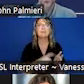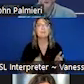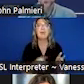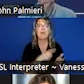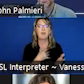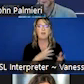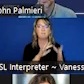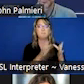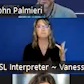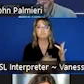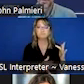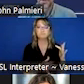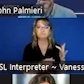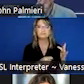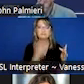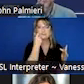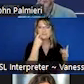here, so just wanted to